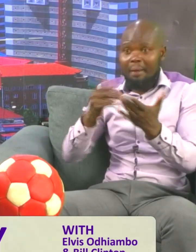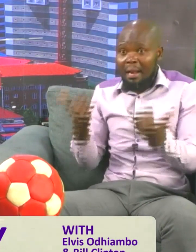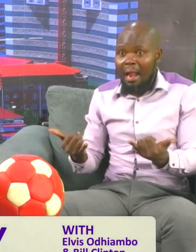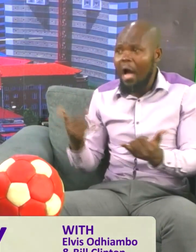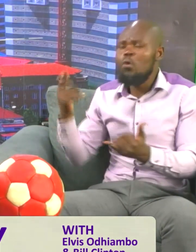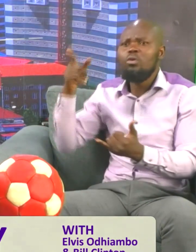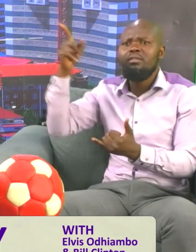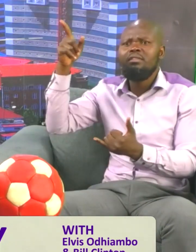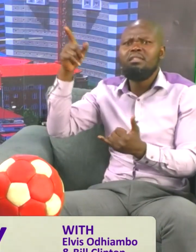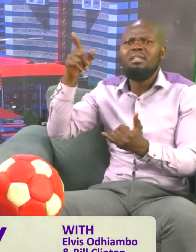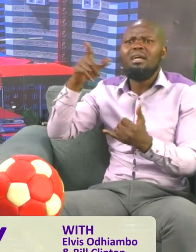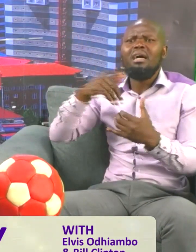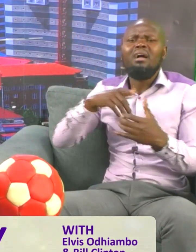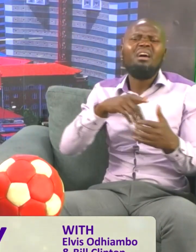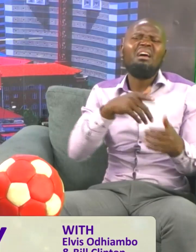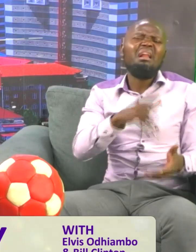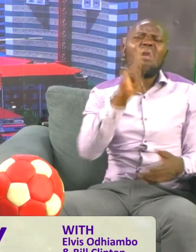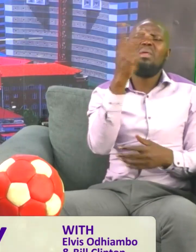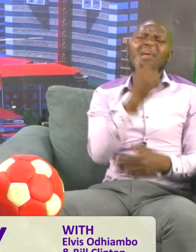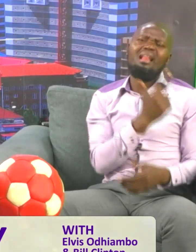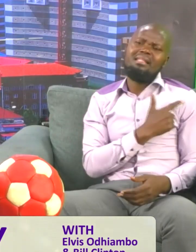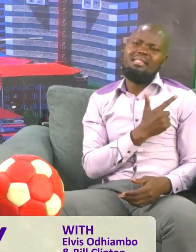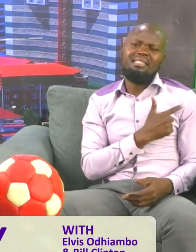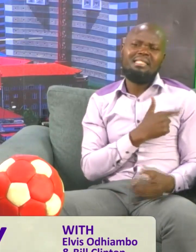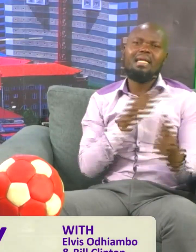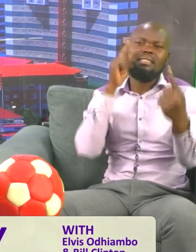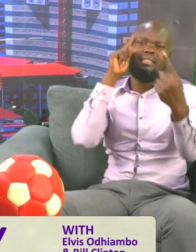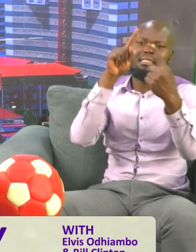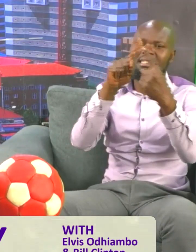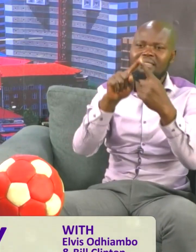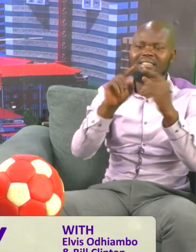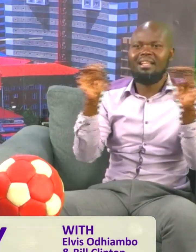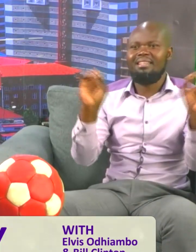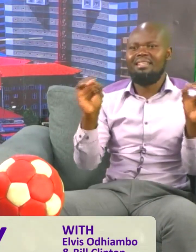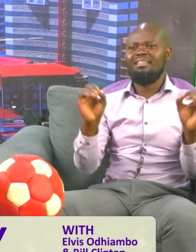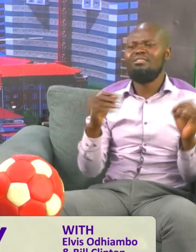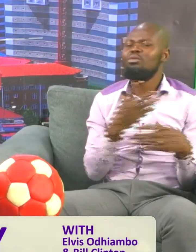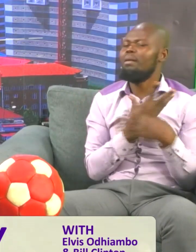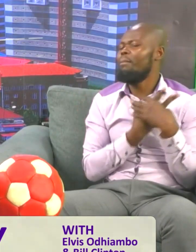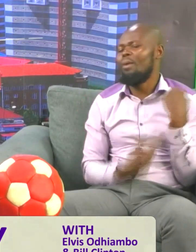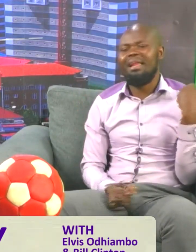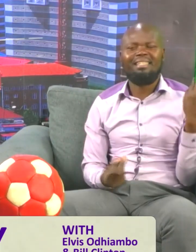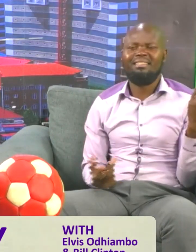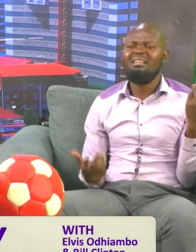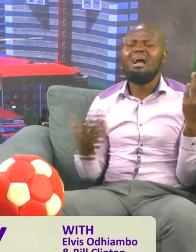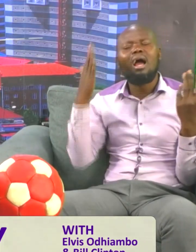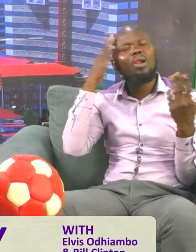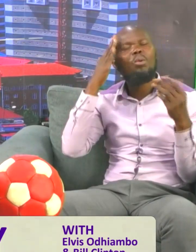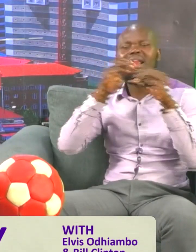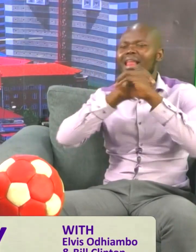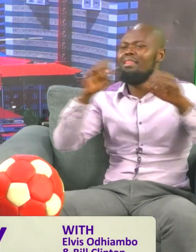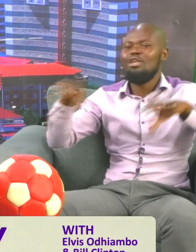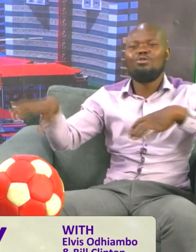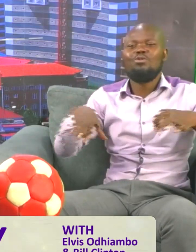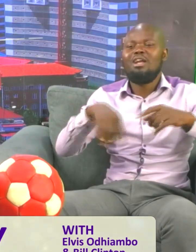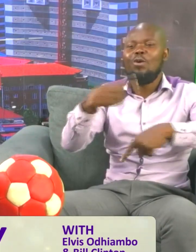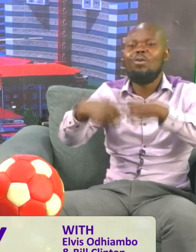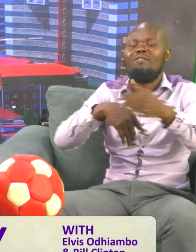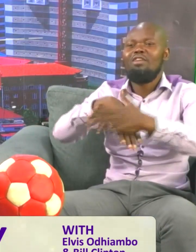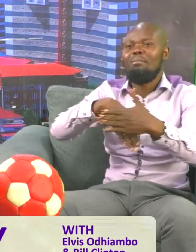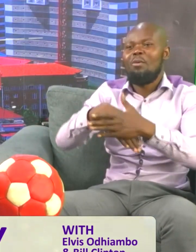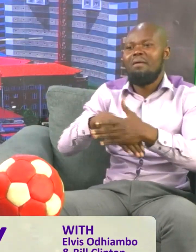penalties, you can't be perfect in penalties, because most of the time, most keepers never focus on penalties. And that